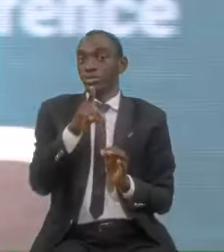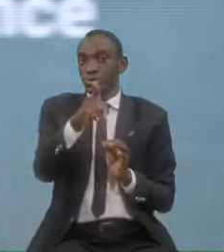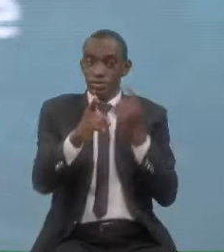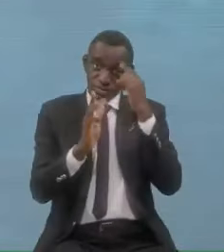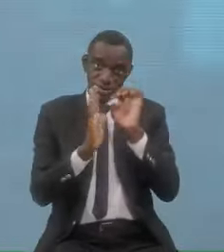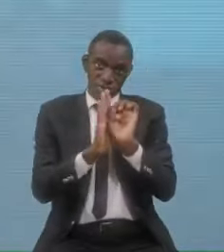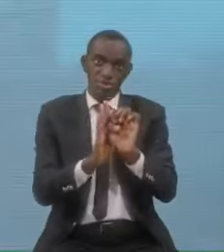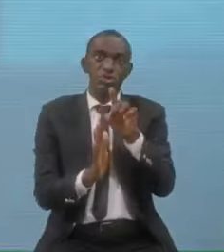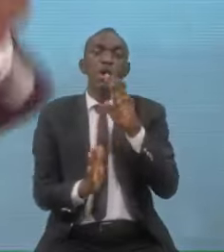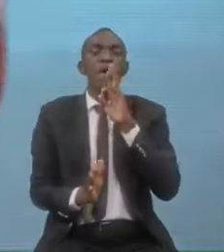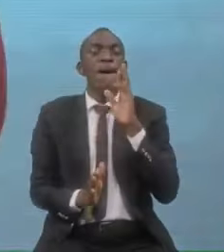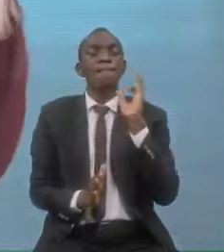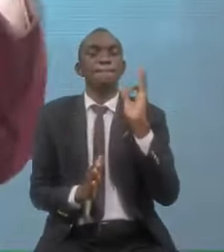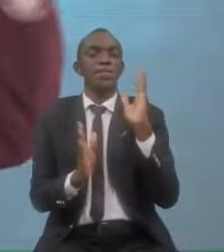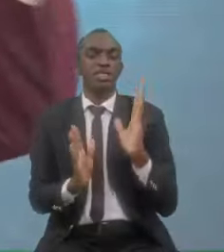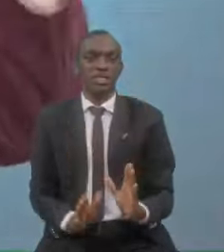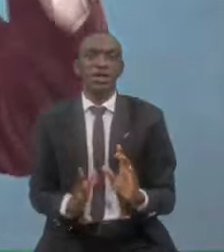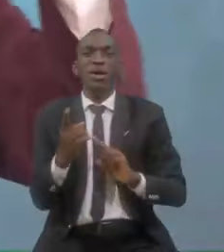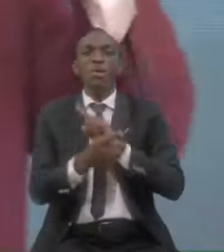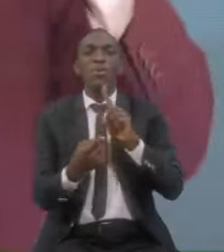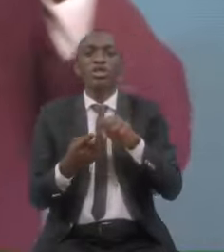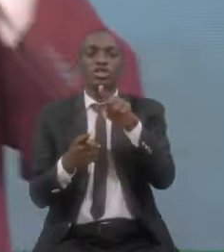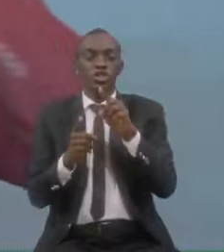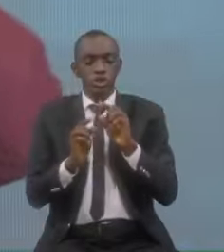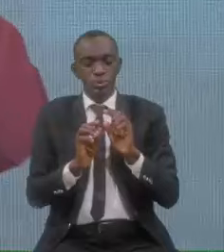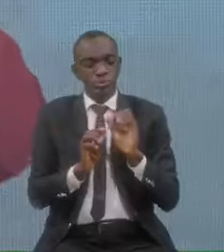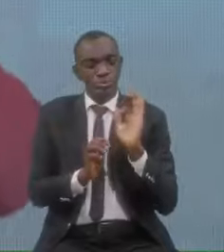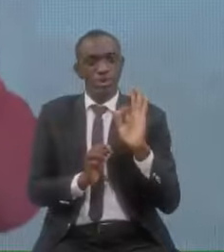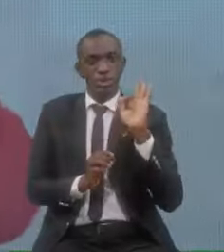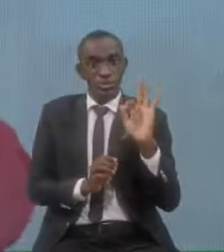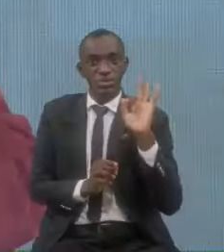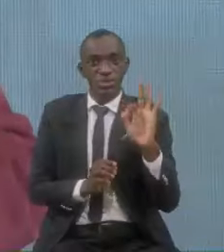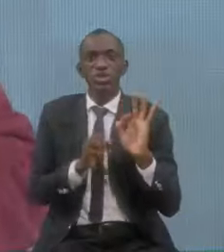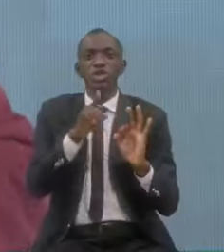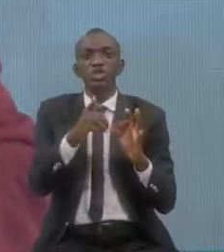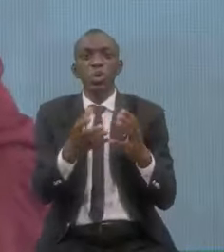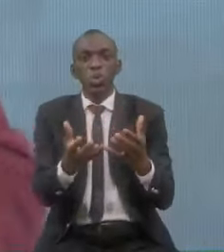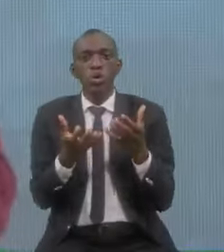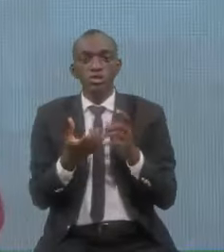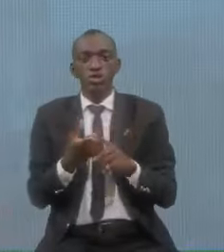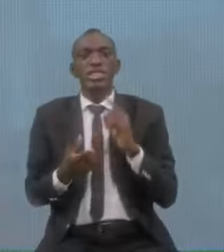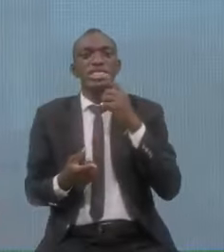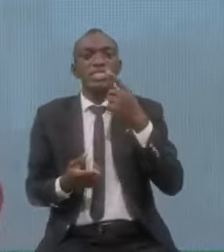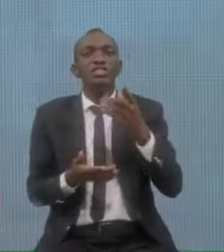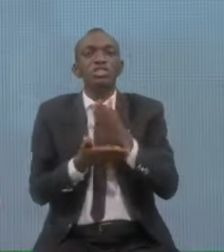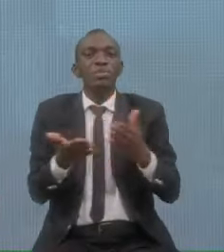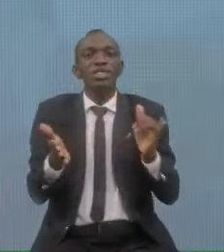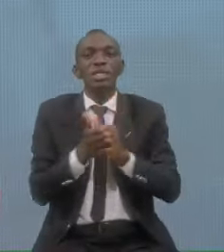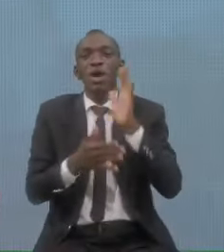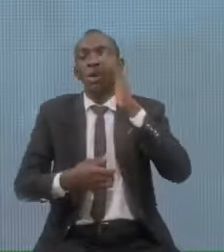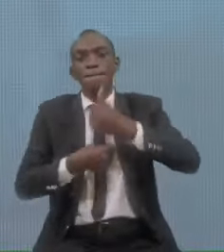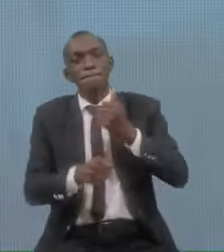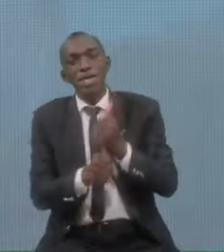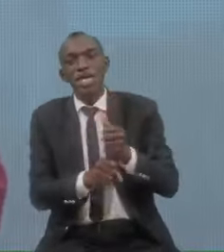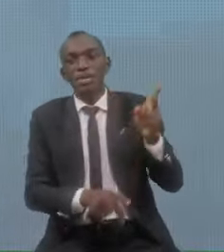are preaching, you want to say something that will excite the people, that will make your